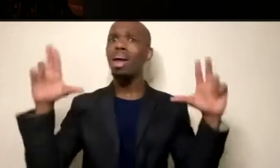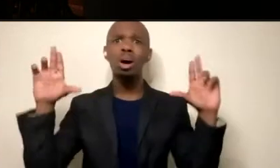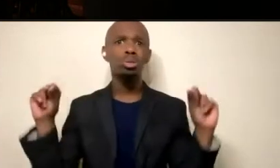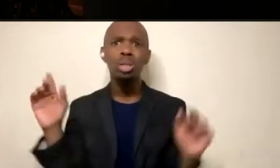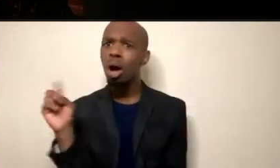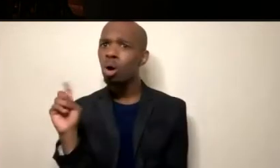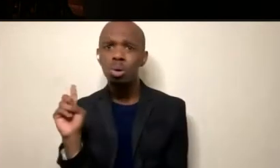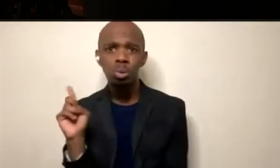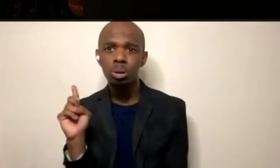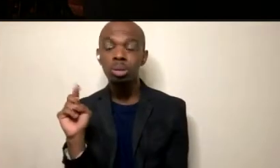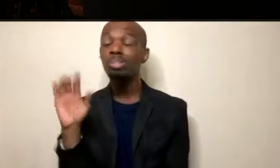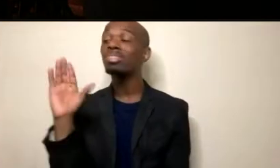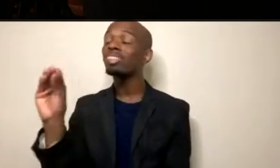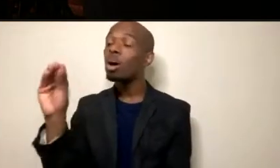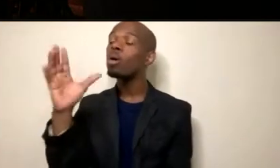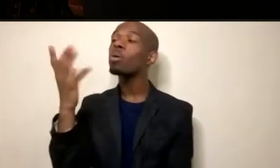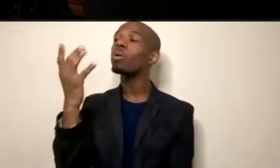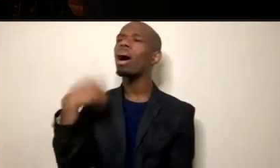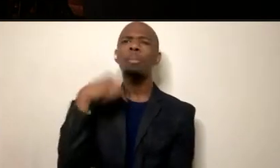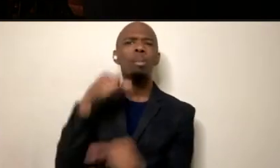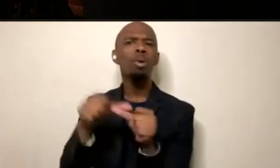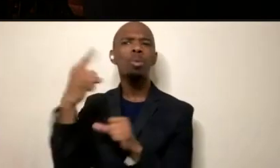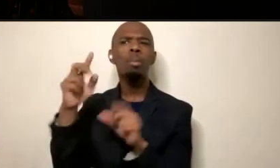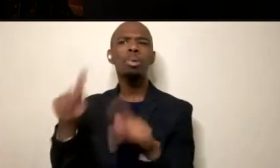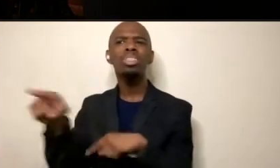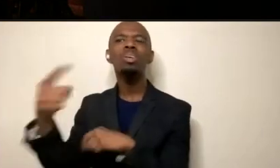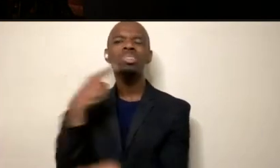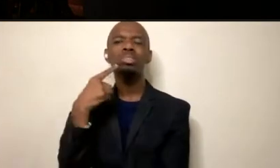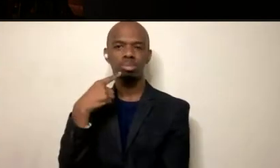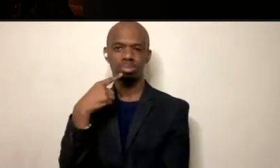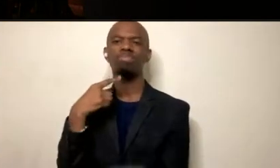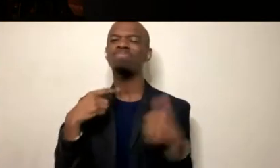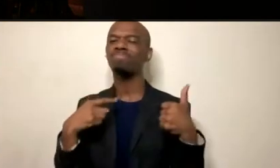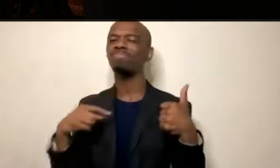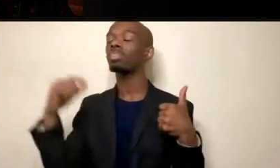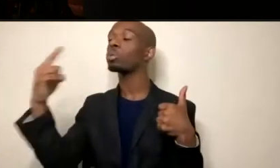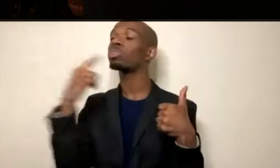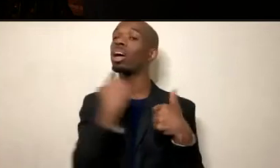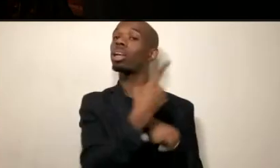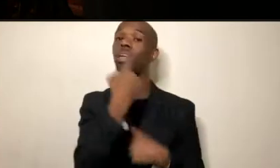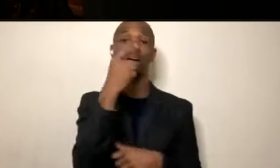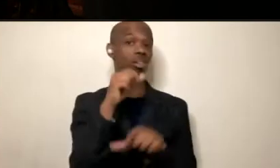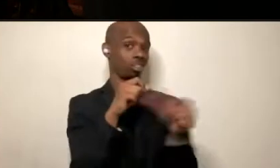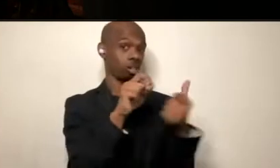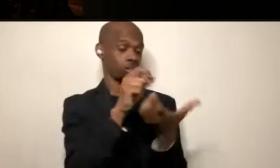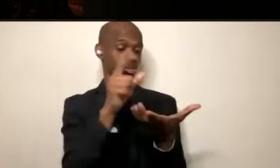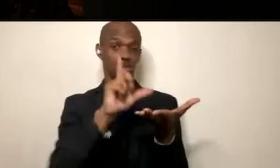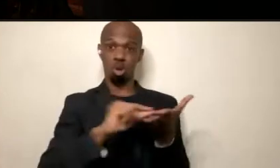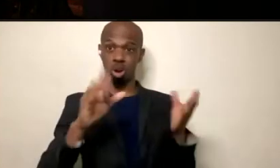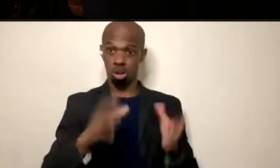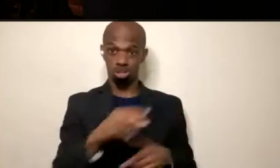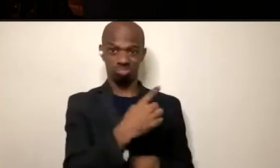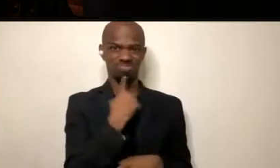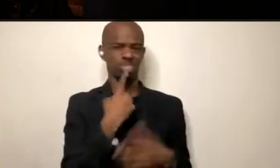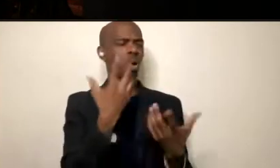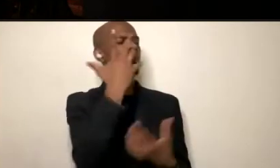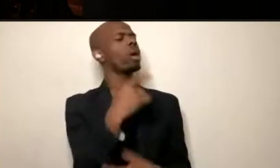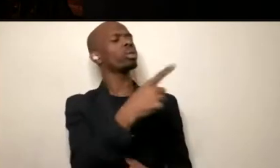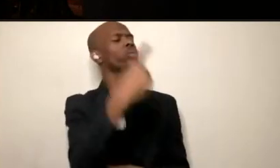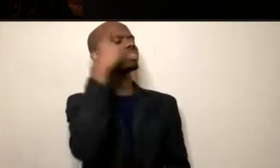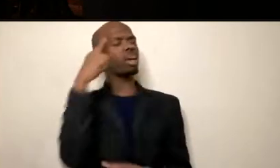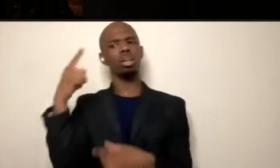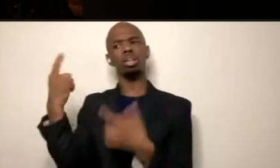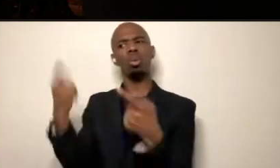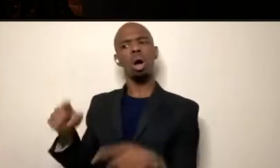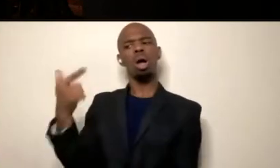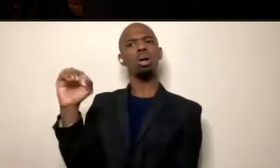was saying to another journalist, they were saying, well, why do you think the murder of George Floyd was